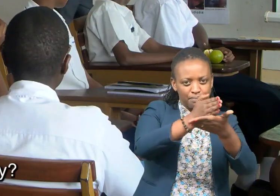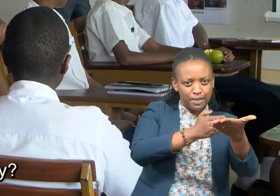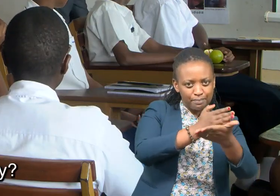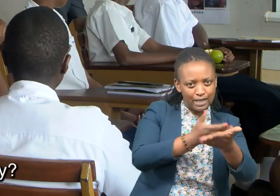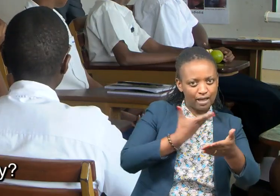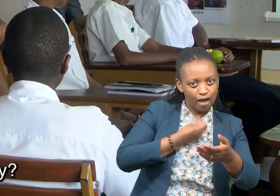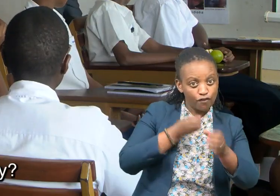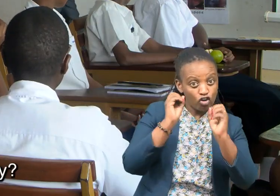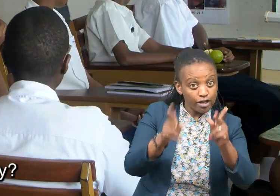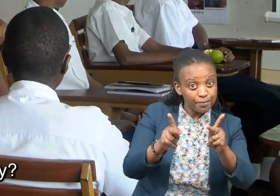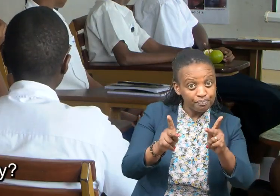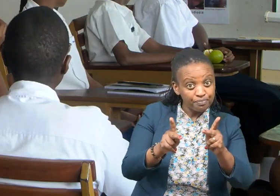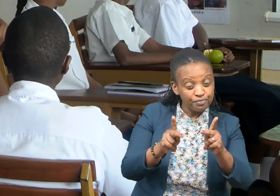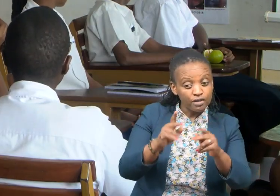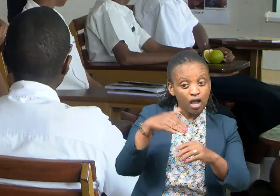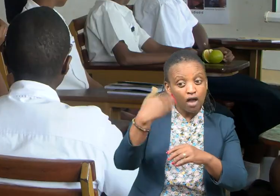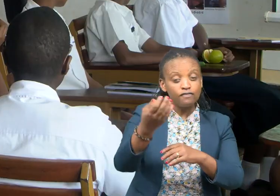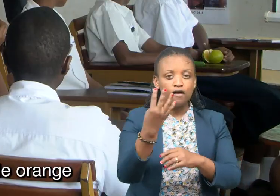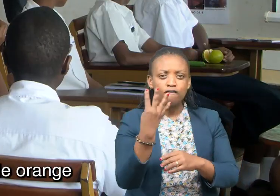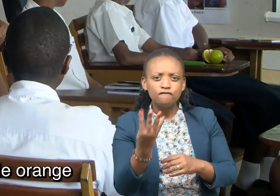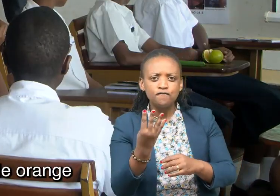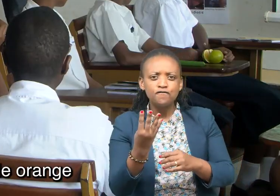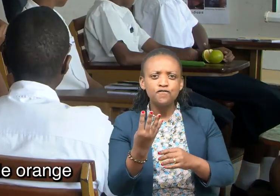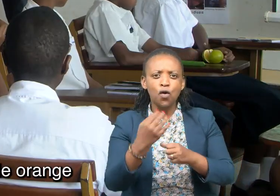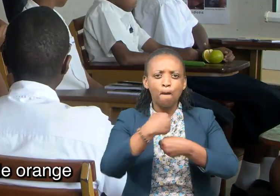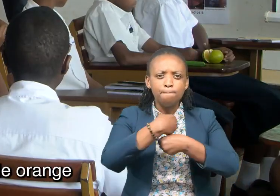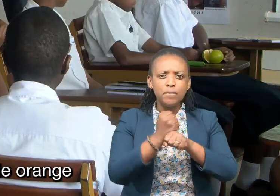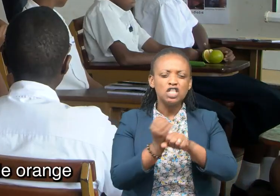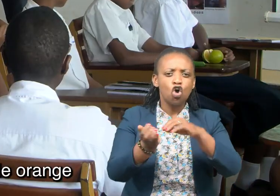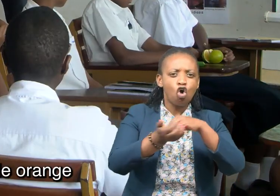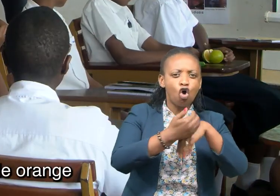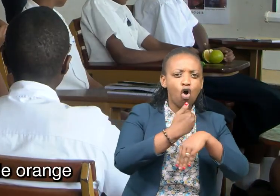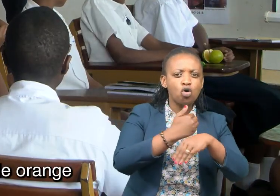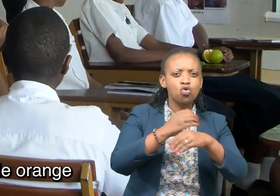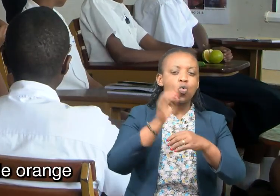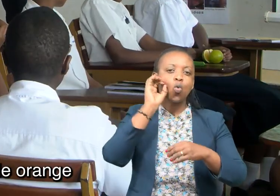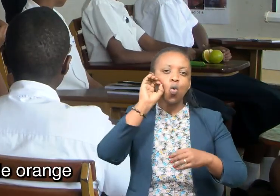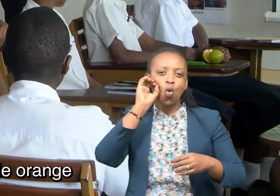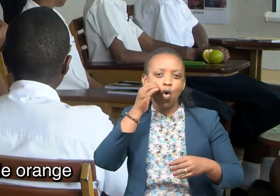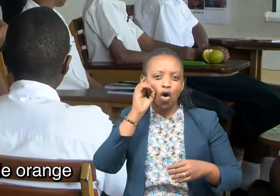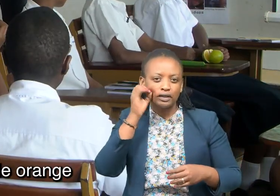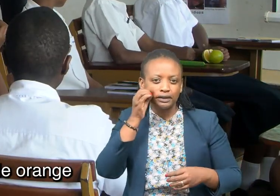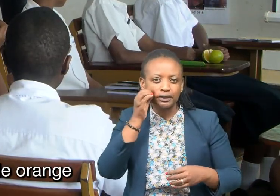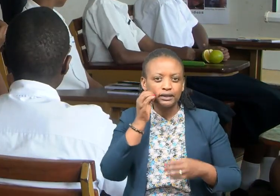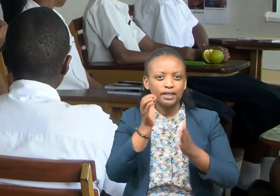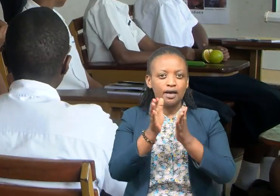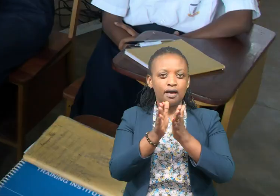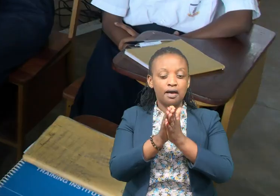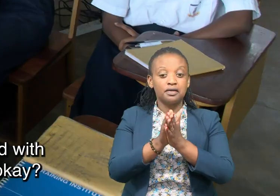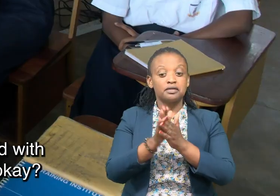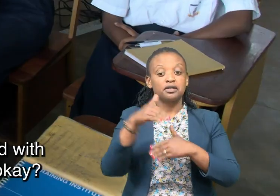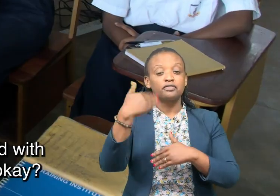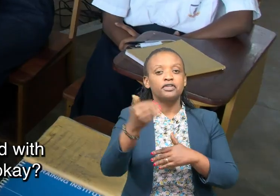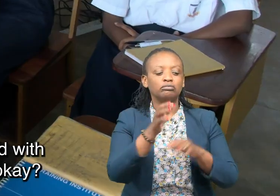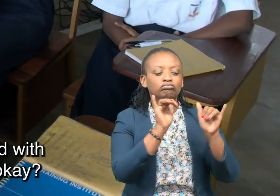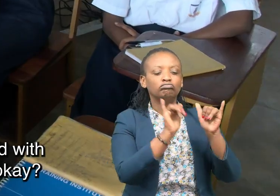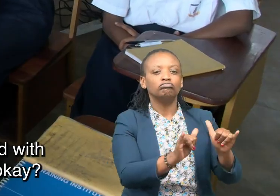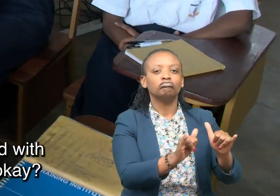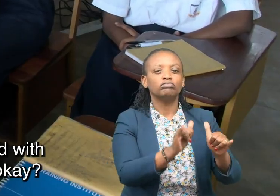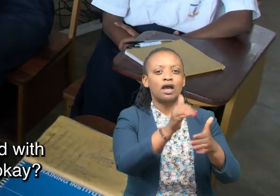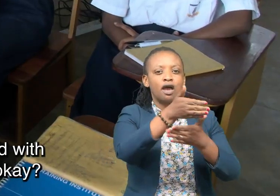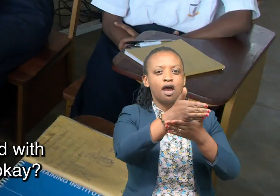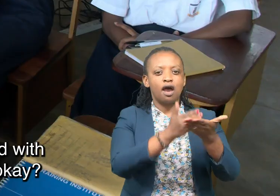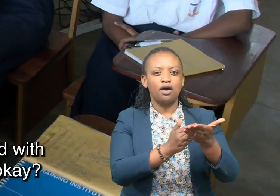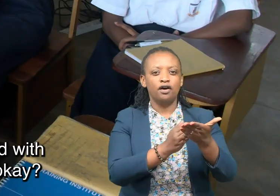6 parts, okay. Then 4 made the whole part of the whole orange, and then we